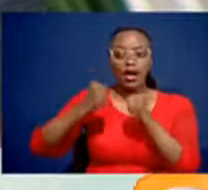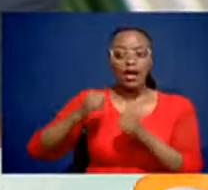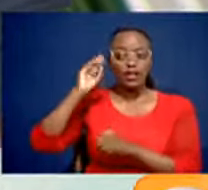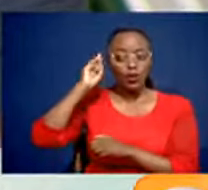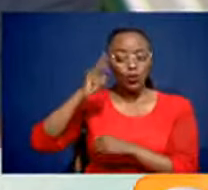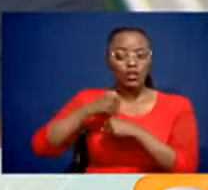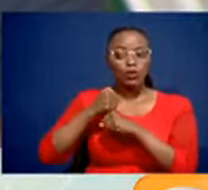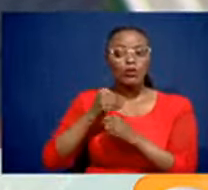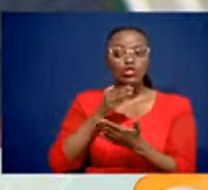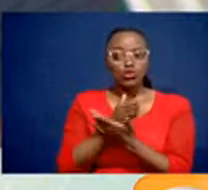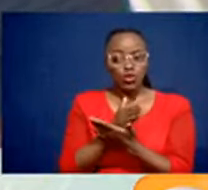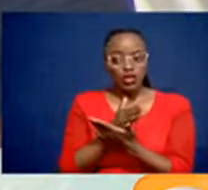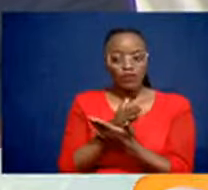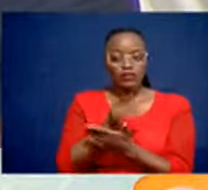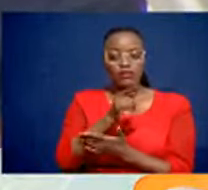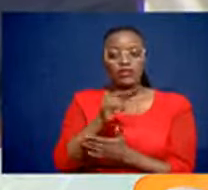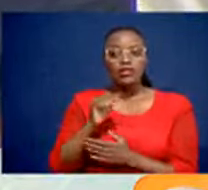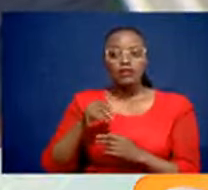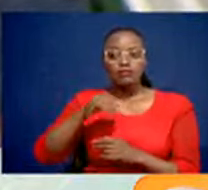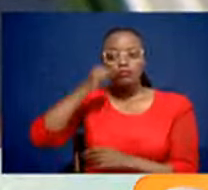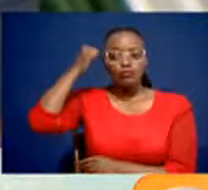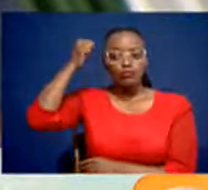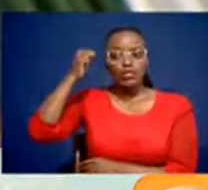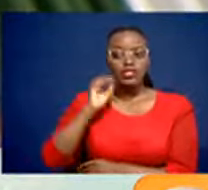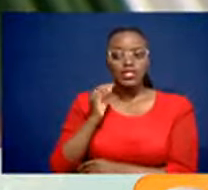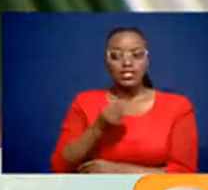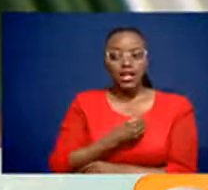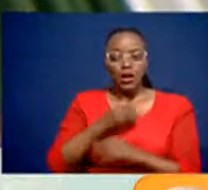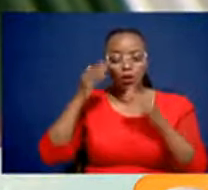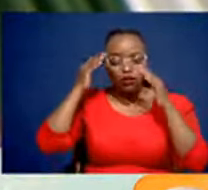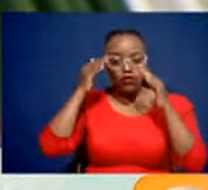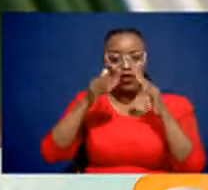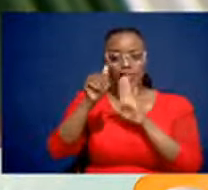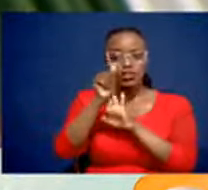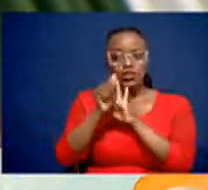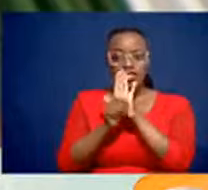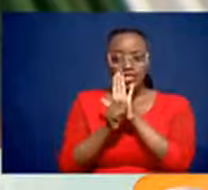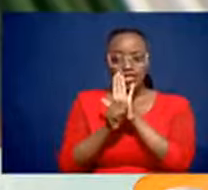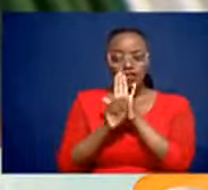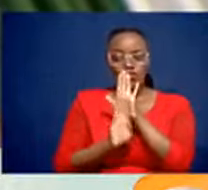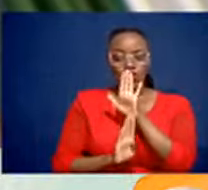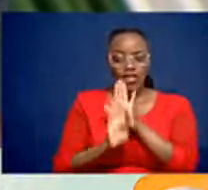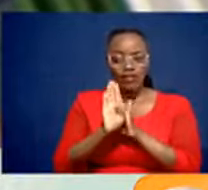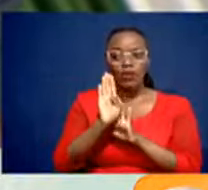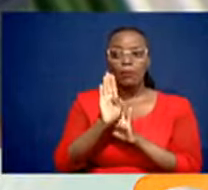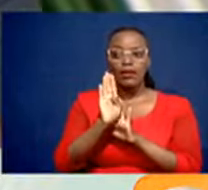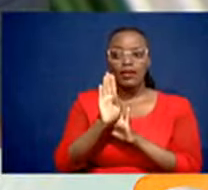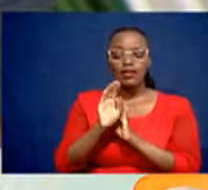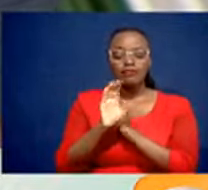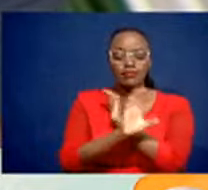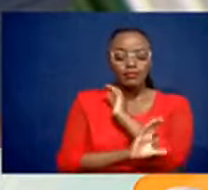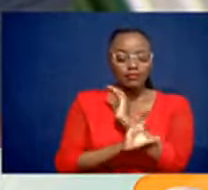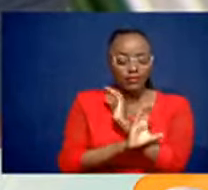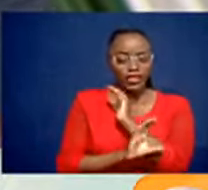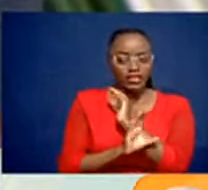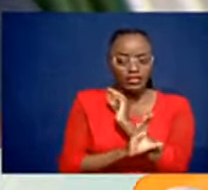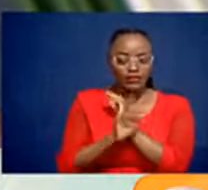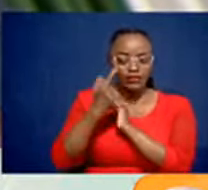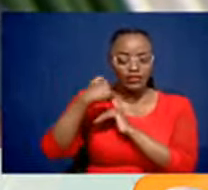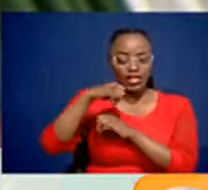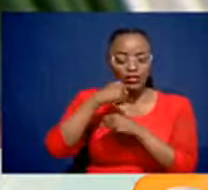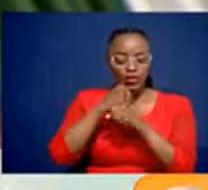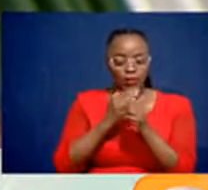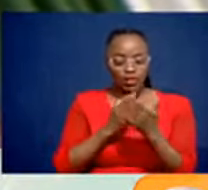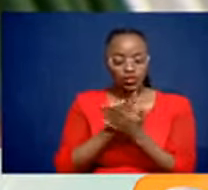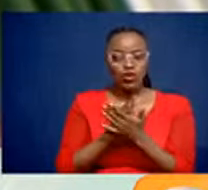make sure that our politics is focused on an agenda of developing Kenya. That we are going to make